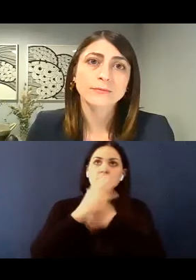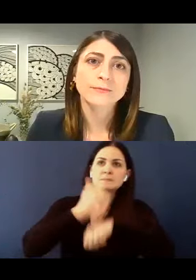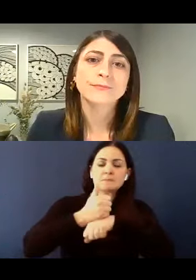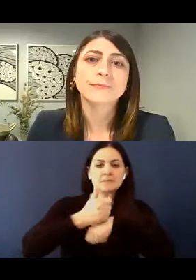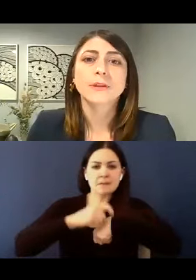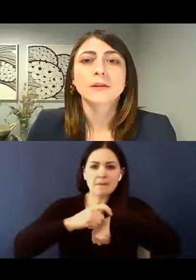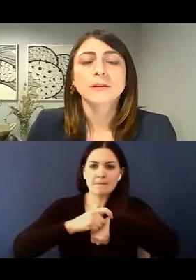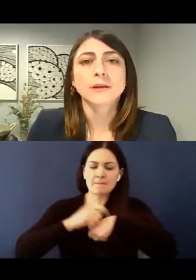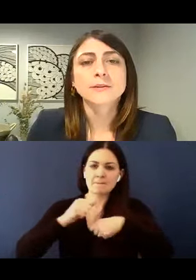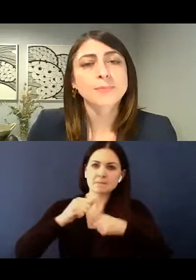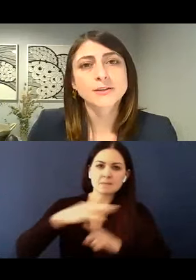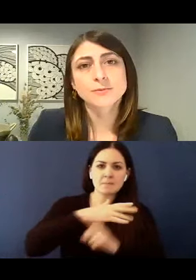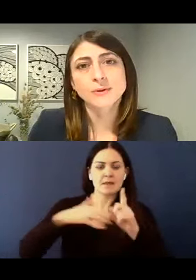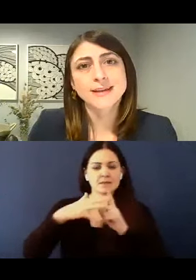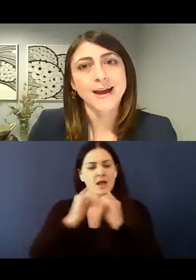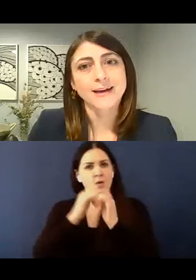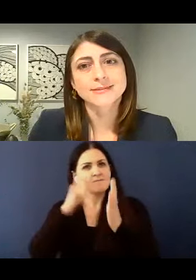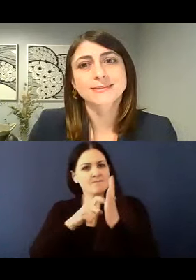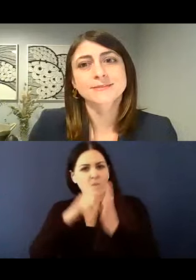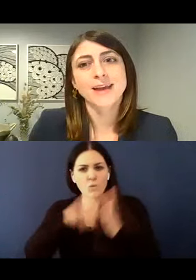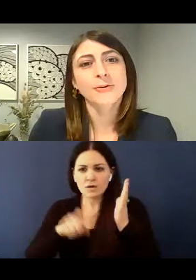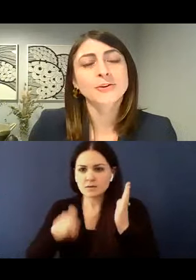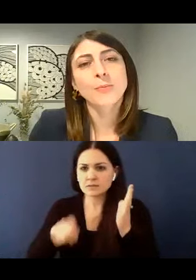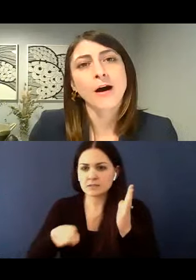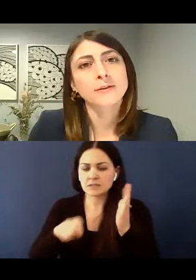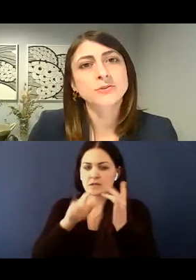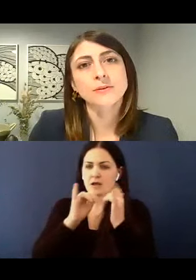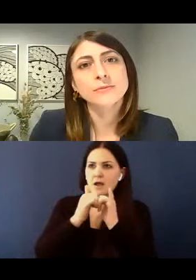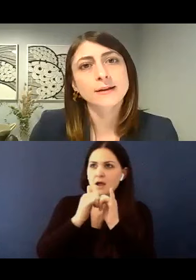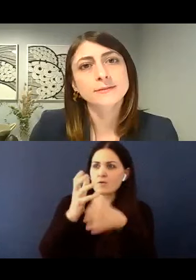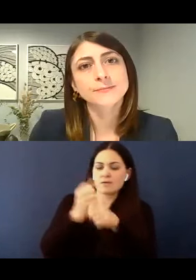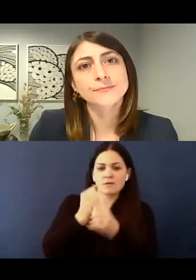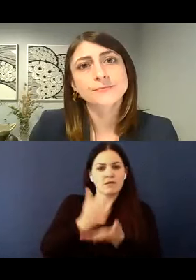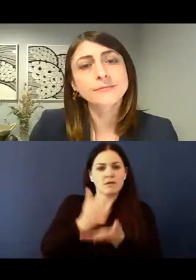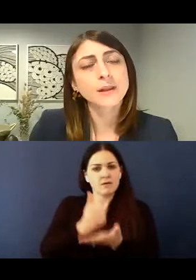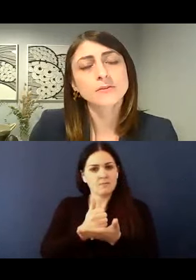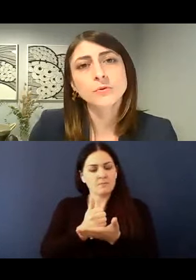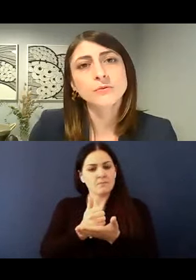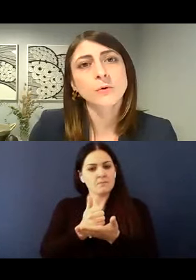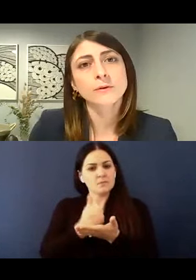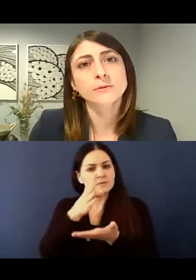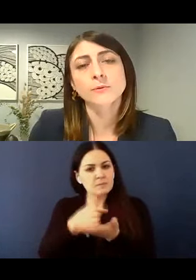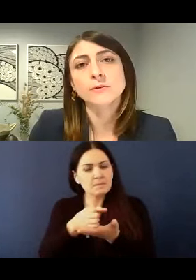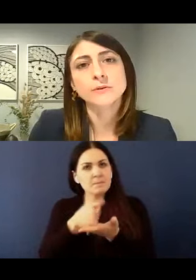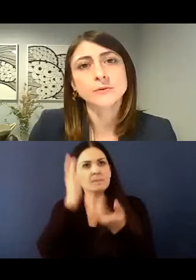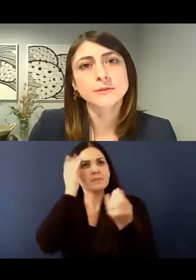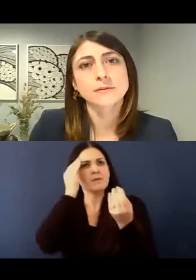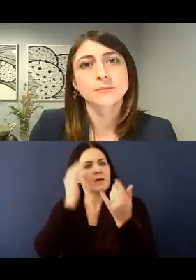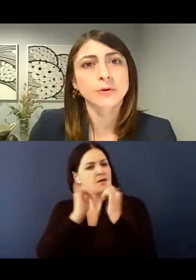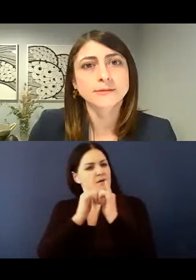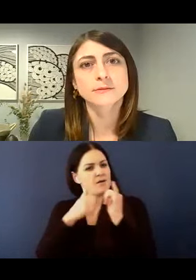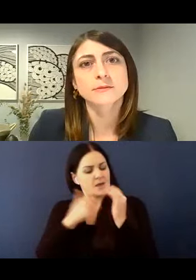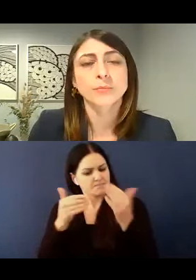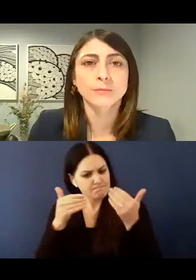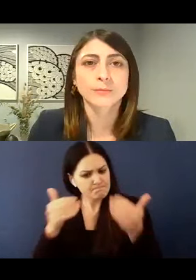give. In the space between tasks, how can you pause to reflect and to move forward with a renewed sense